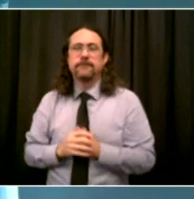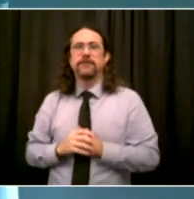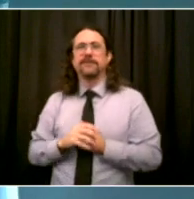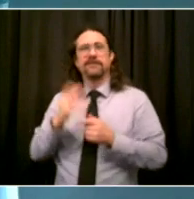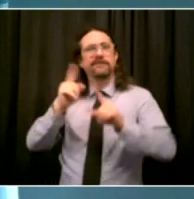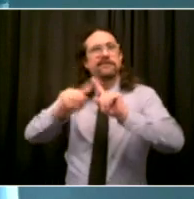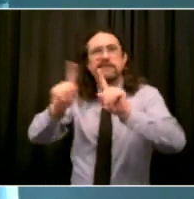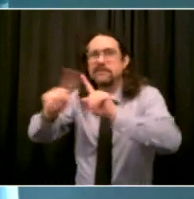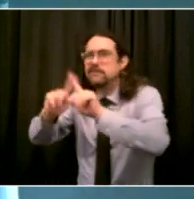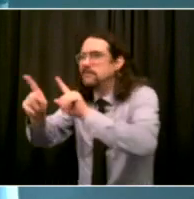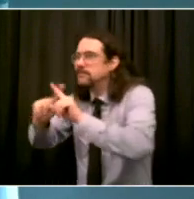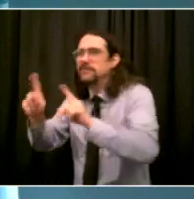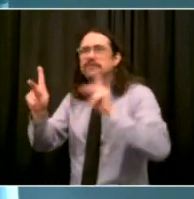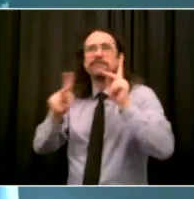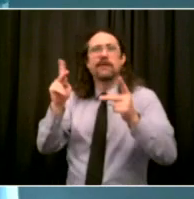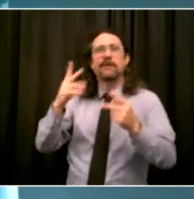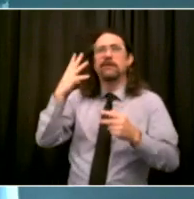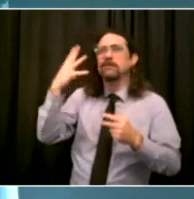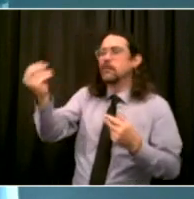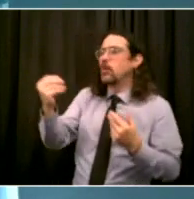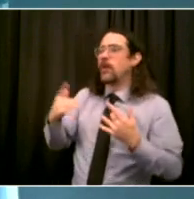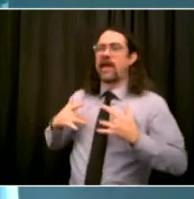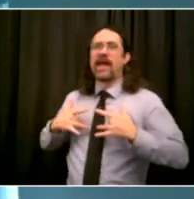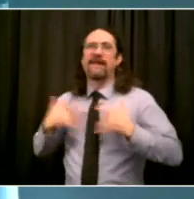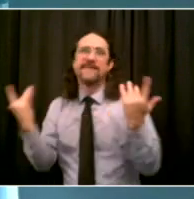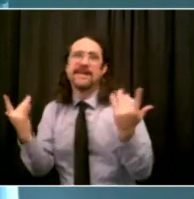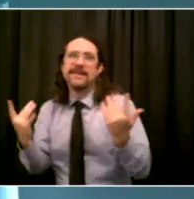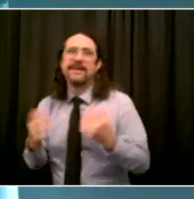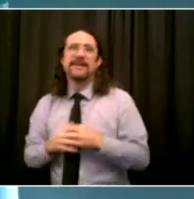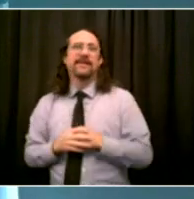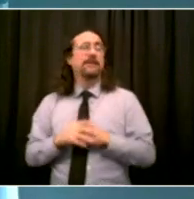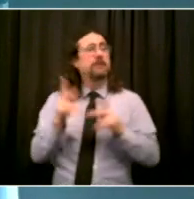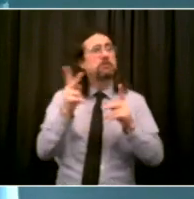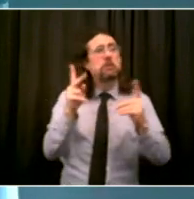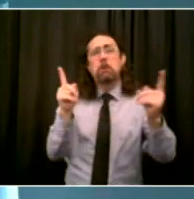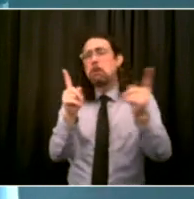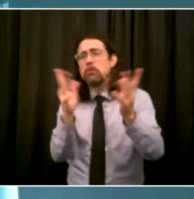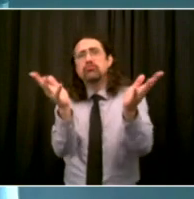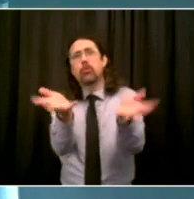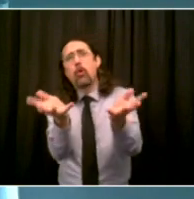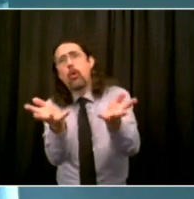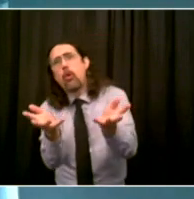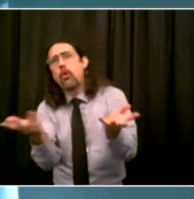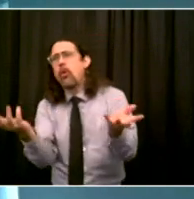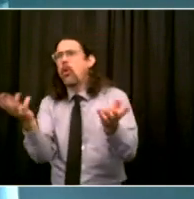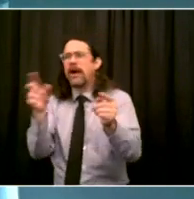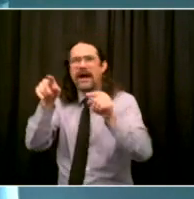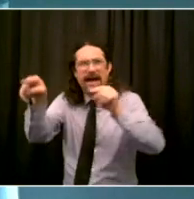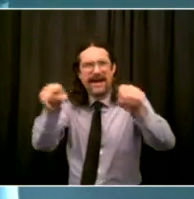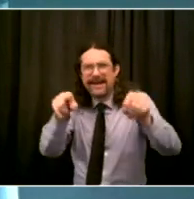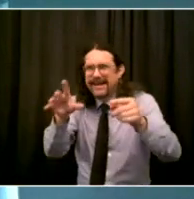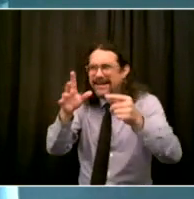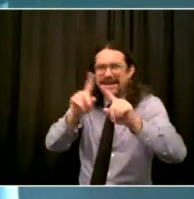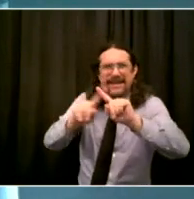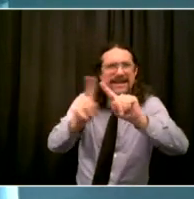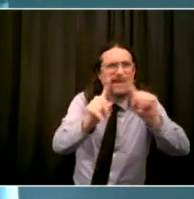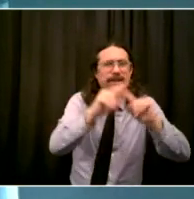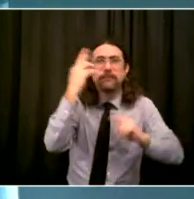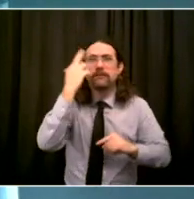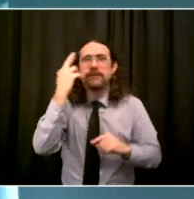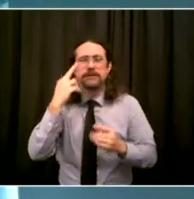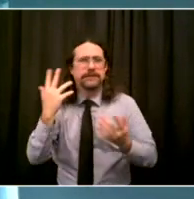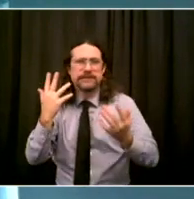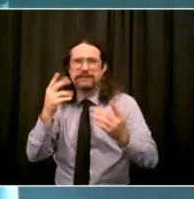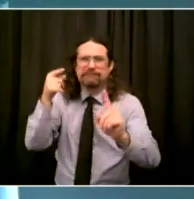really emphasizes that as the weather gets colder, as people celebrate things like Halloween, Thanksgiving, the winter holidays, and